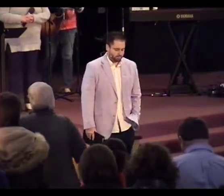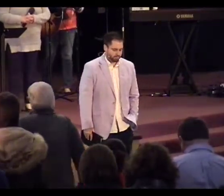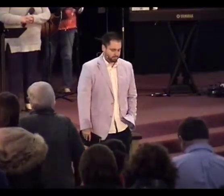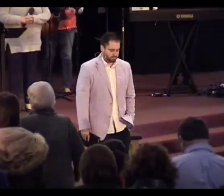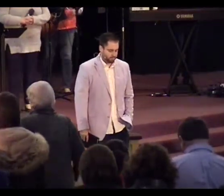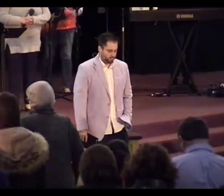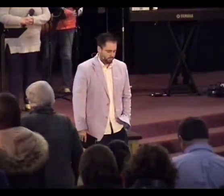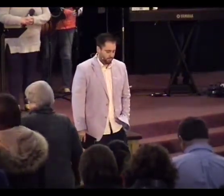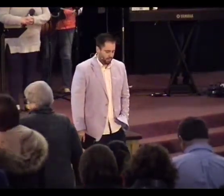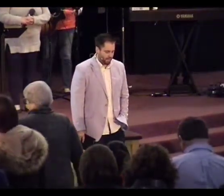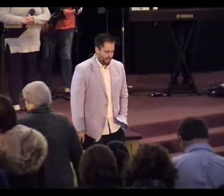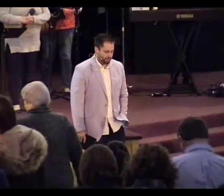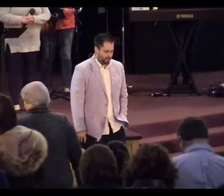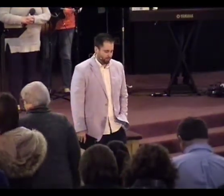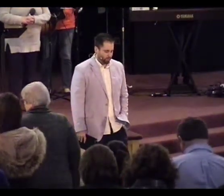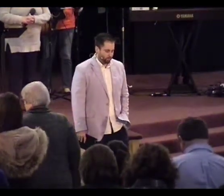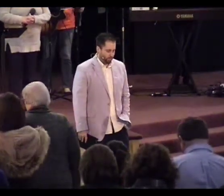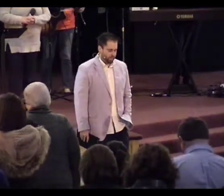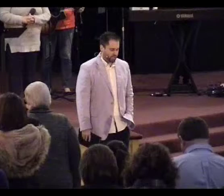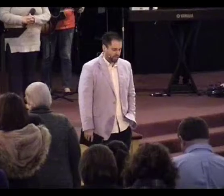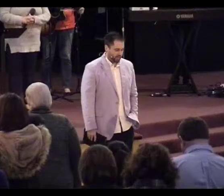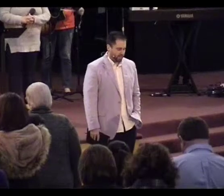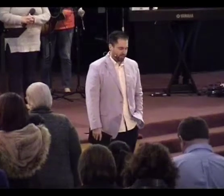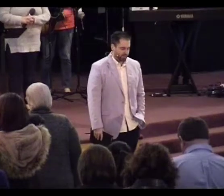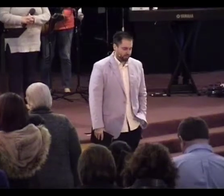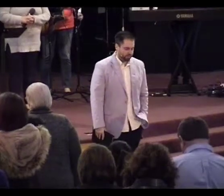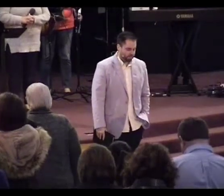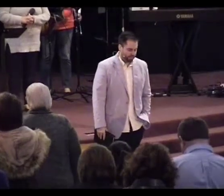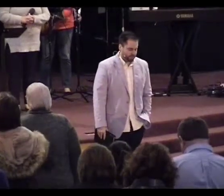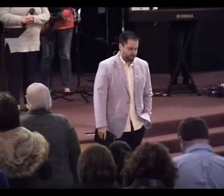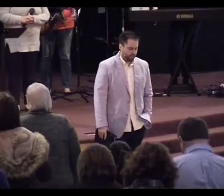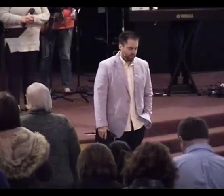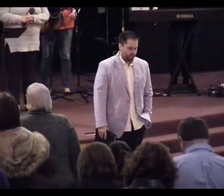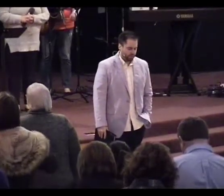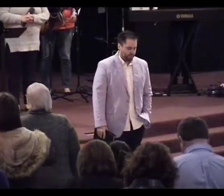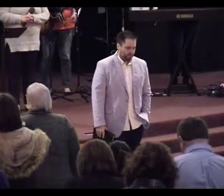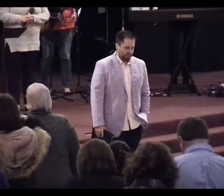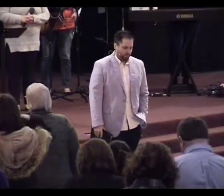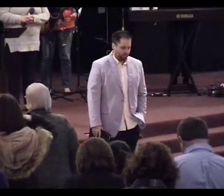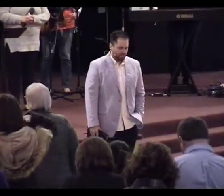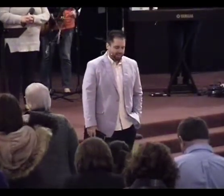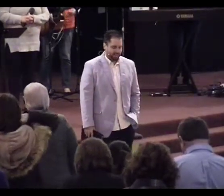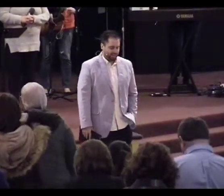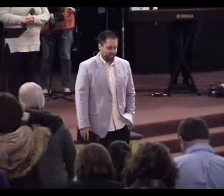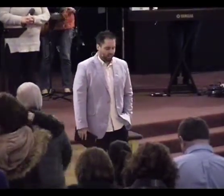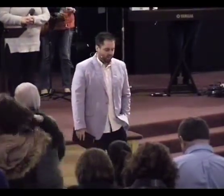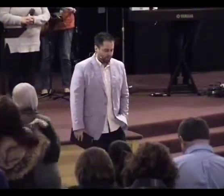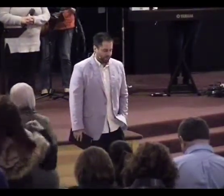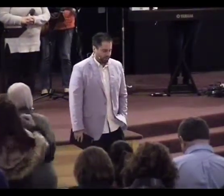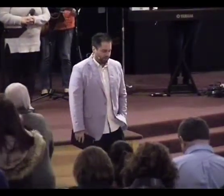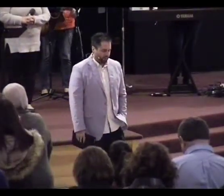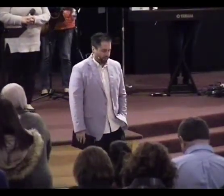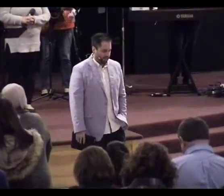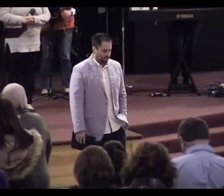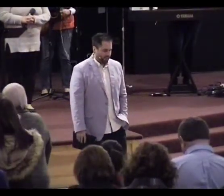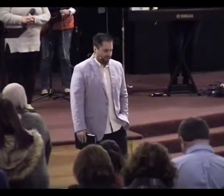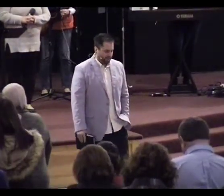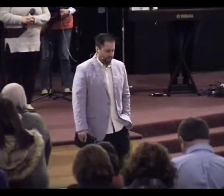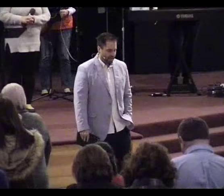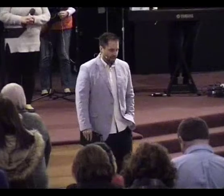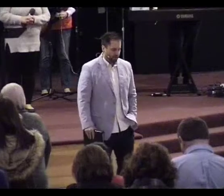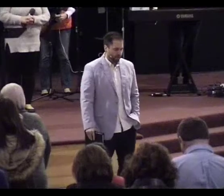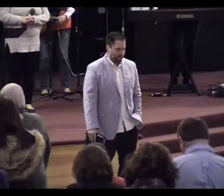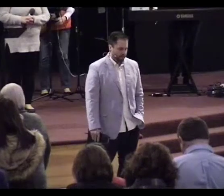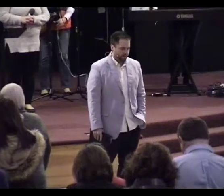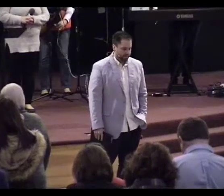Lord. God, I pray that we'll be willing to share our lives with other people this year, that will break outside of our comfort zones, that will sacrifice